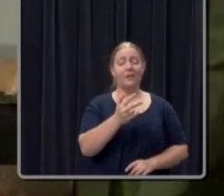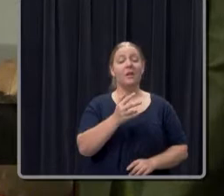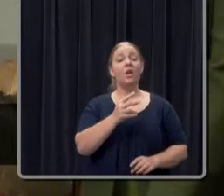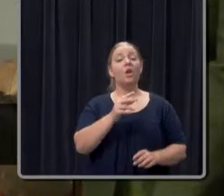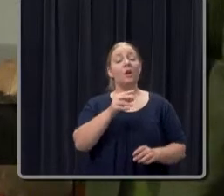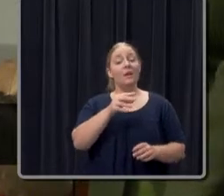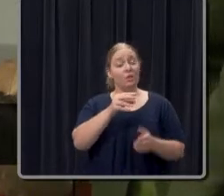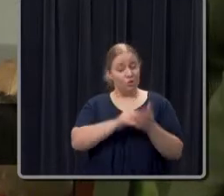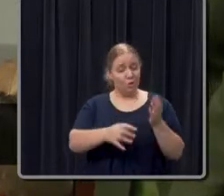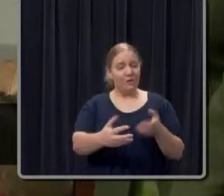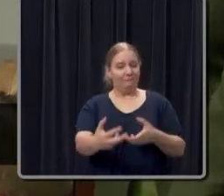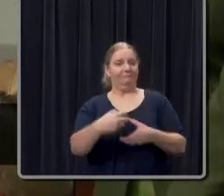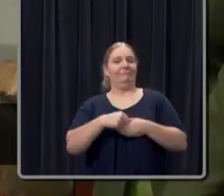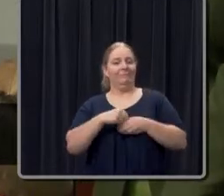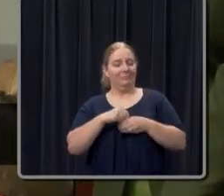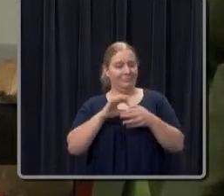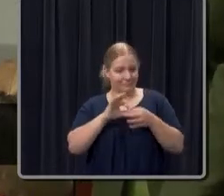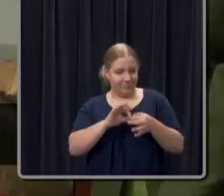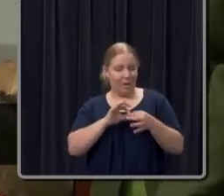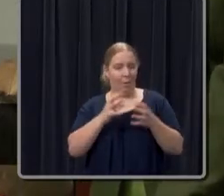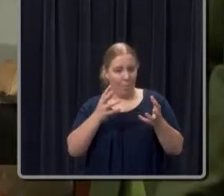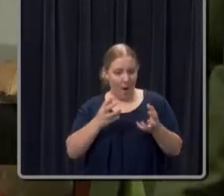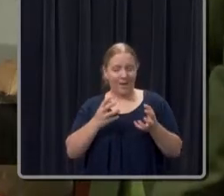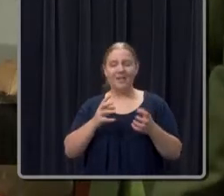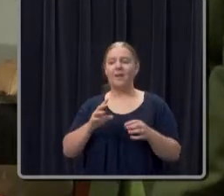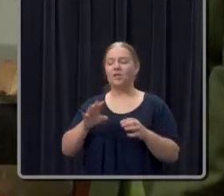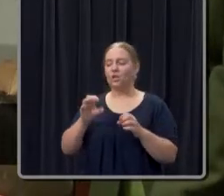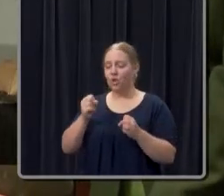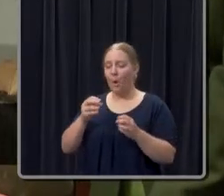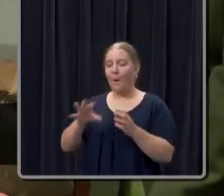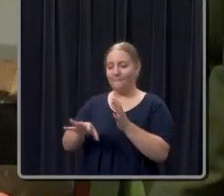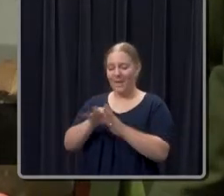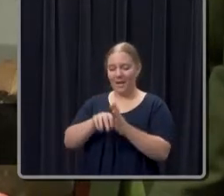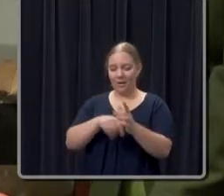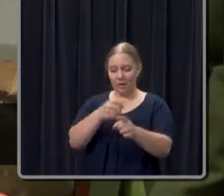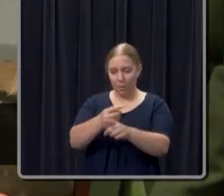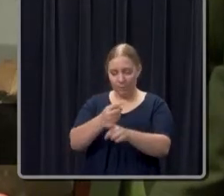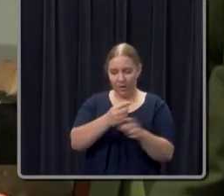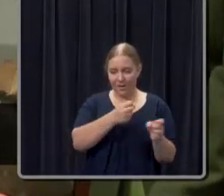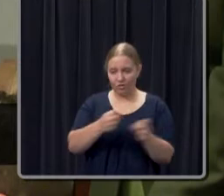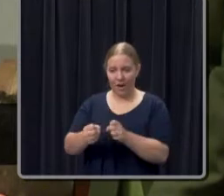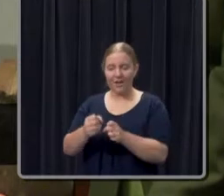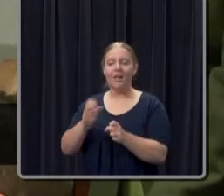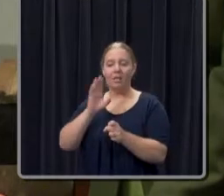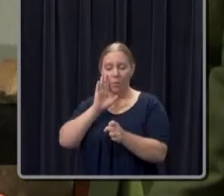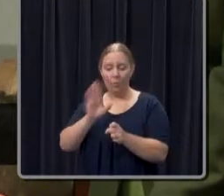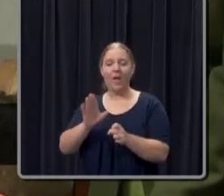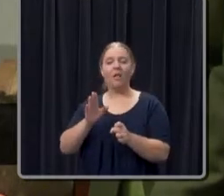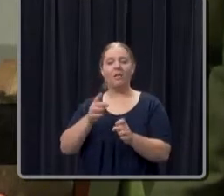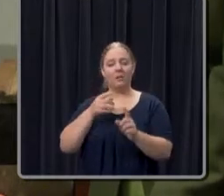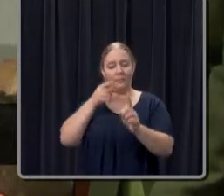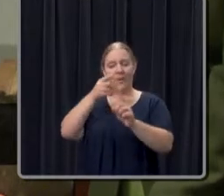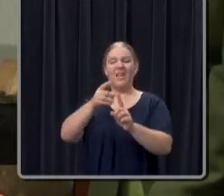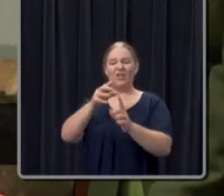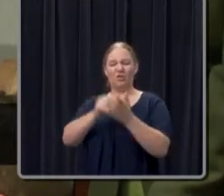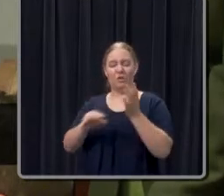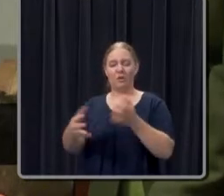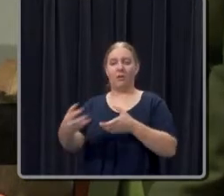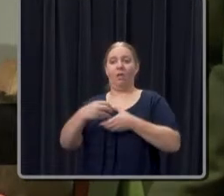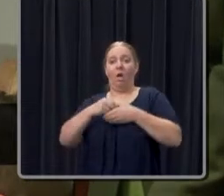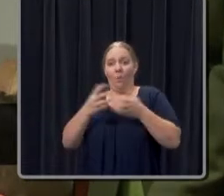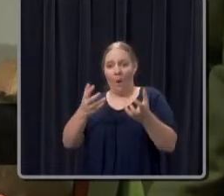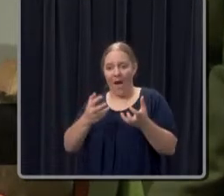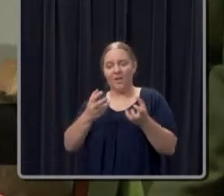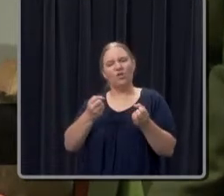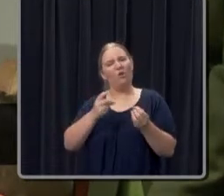really, we have to make sure we're picking the right strategy that's going to help us hit the targets that we're after, that's going to keep our students highly engaged. And